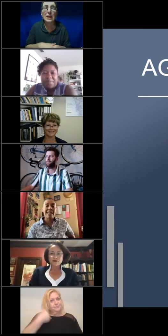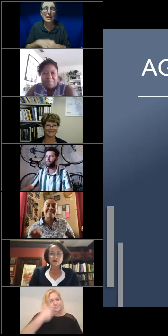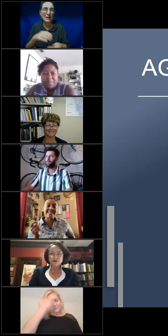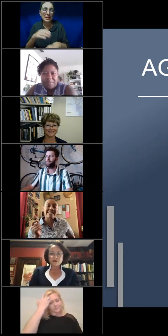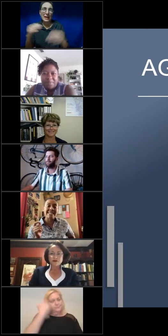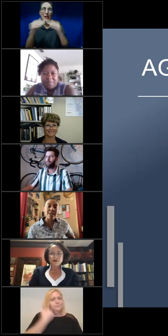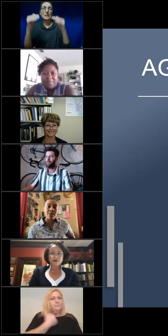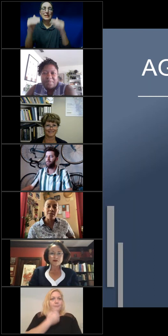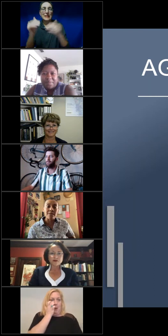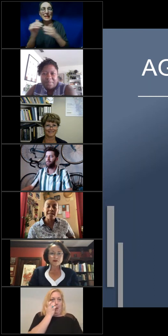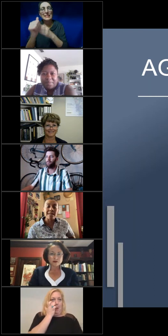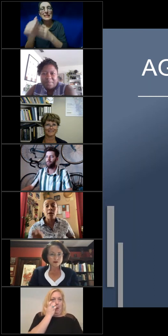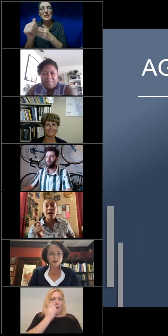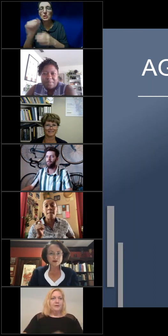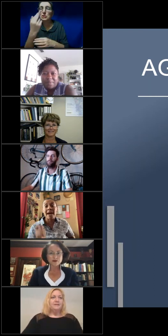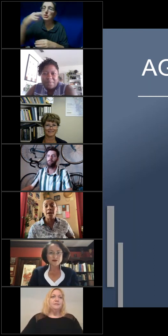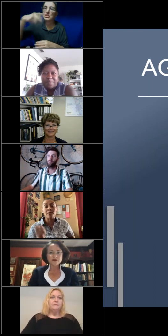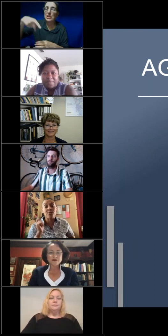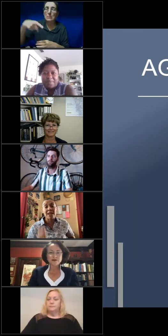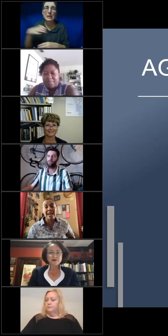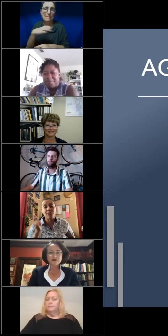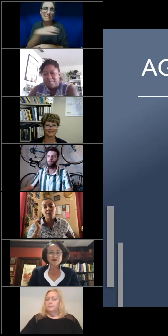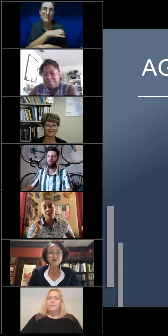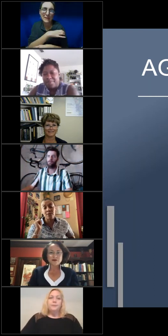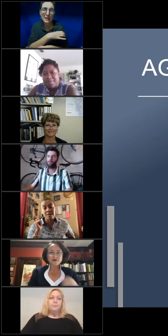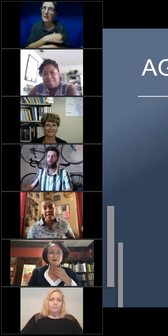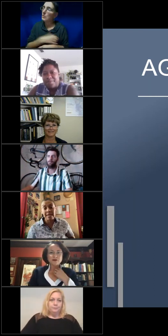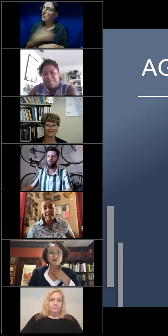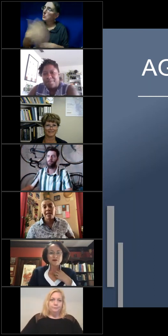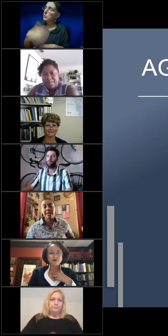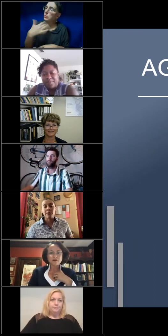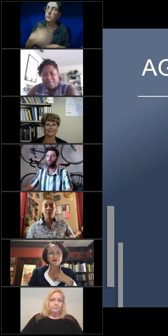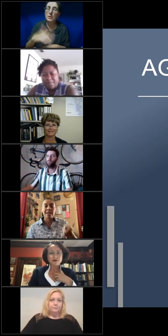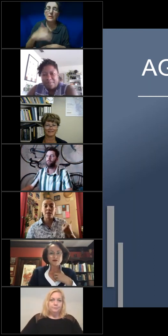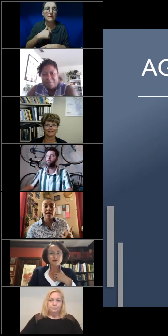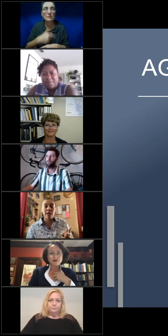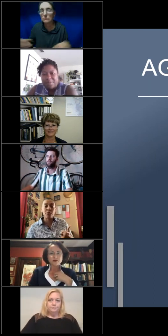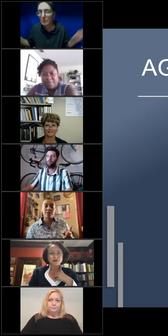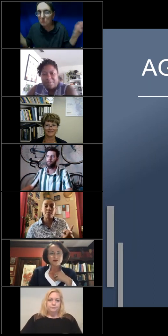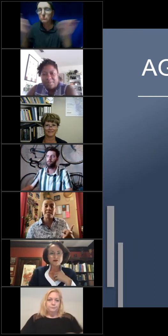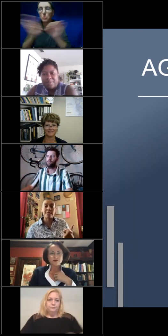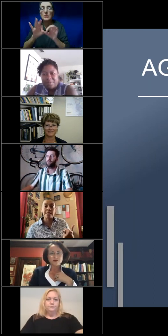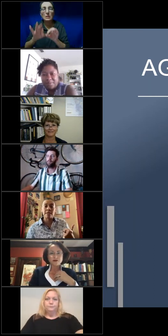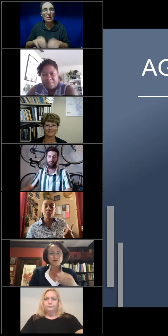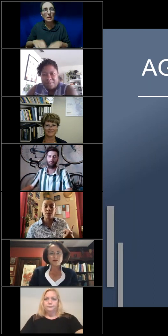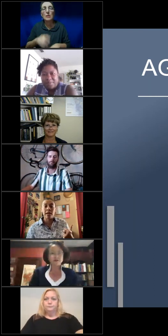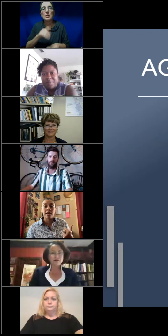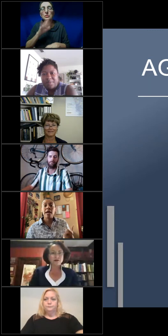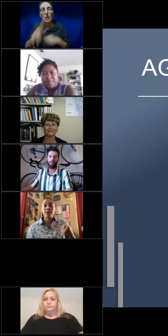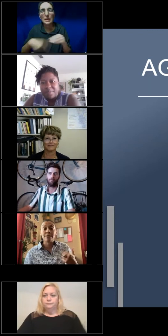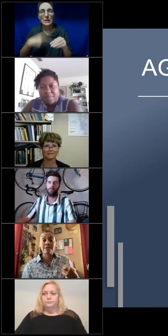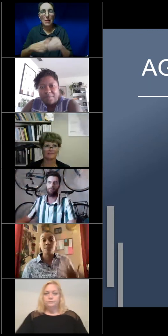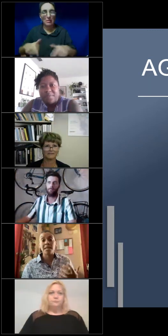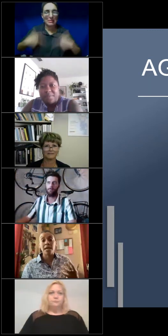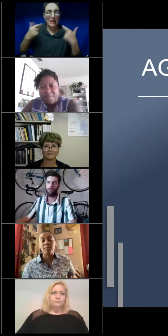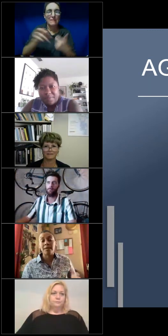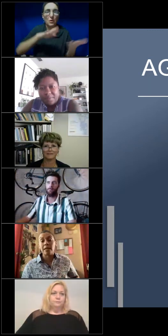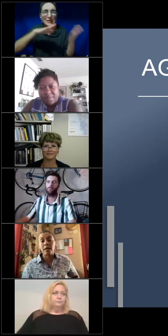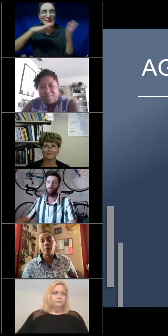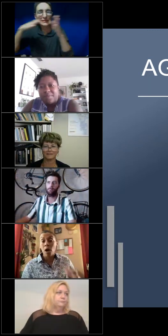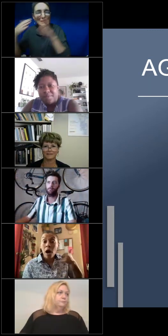And it's dire. It's about a matter of life or death. Like the fact that we have folks from the 710 freeway here